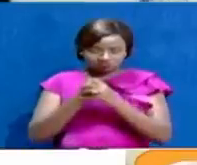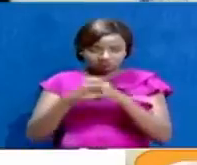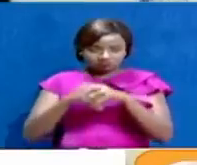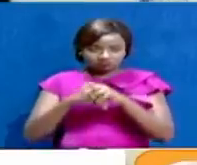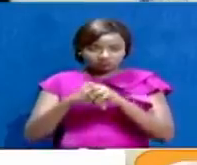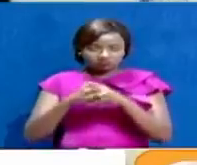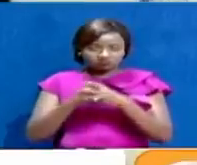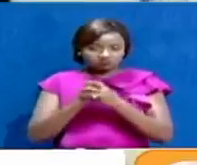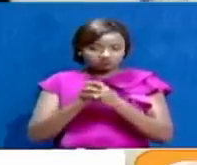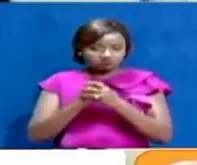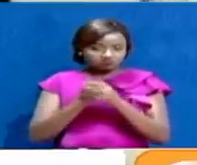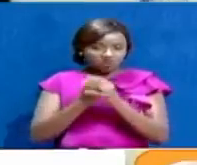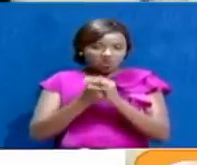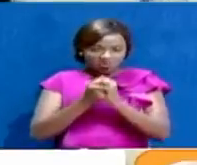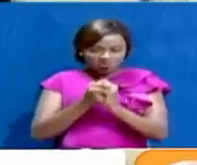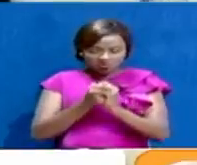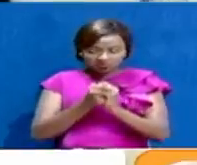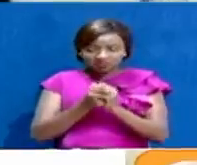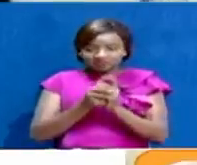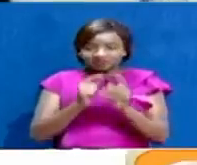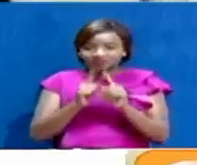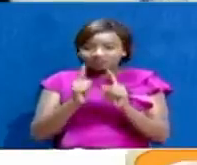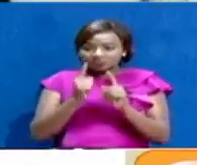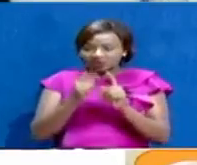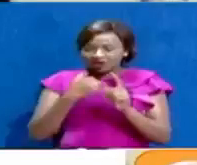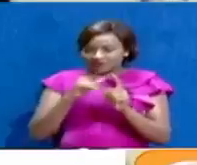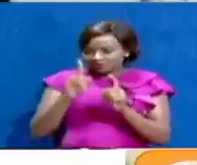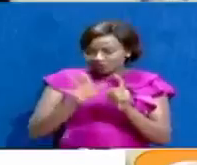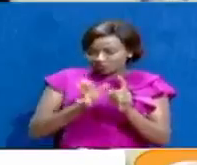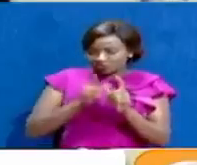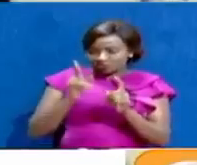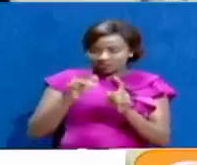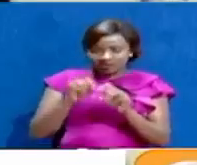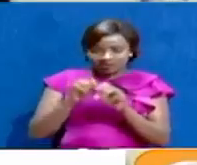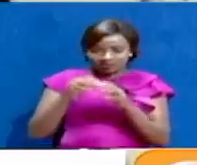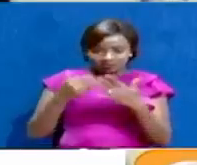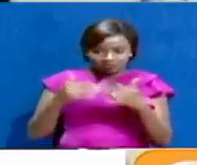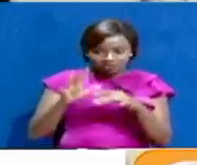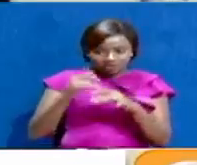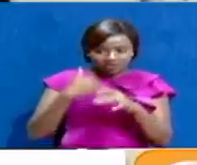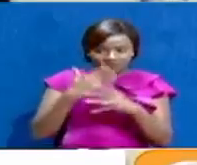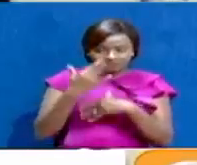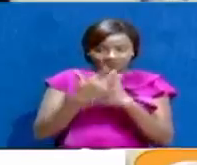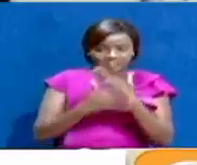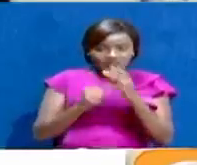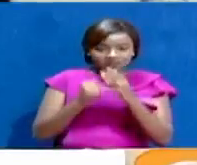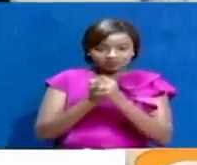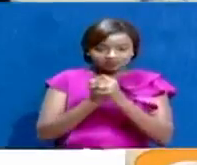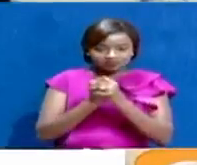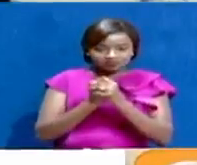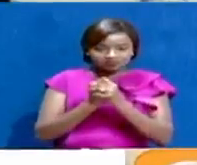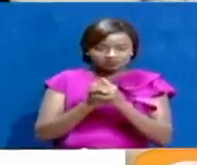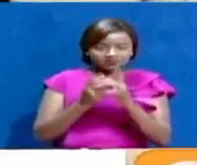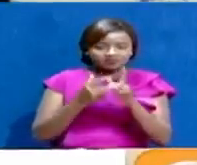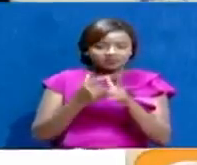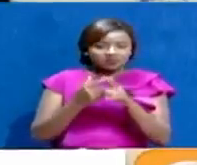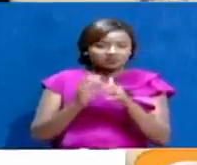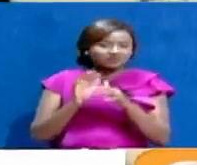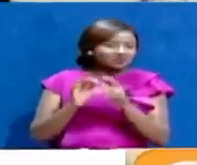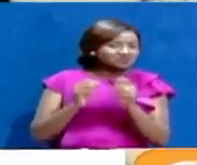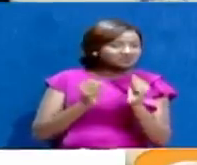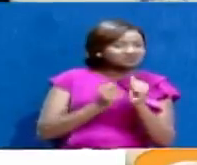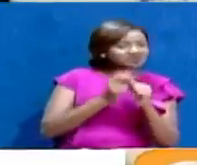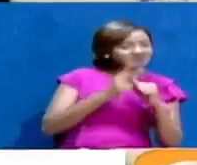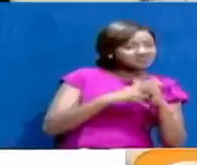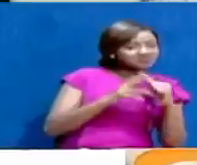one woman apparently had a clot in her system. And out of 17 million